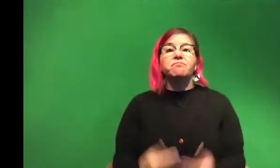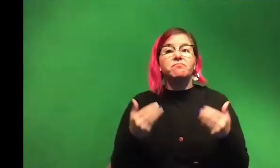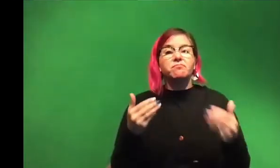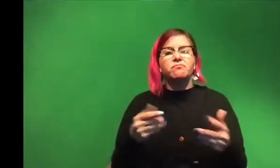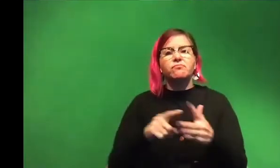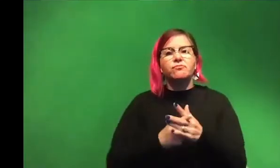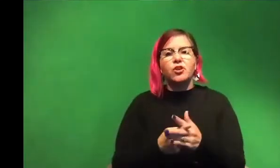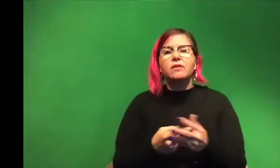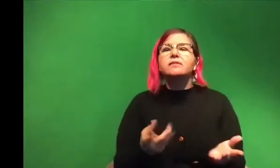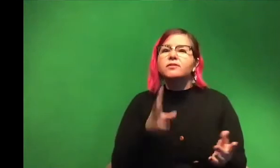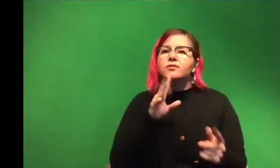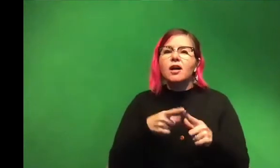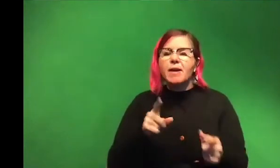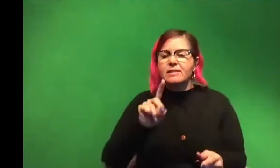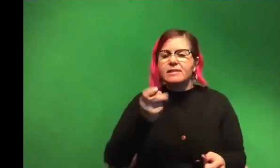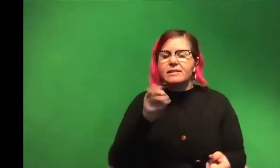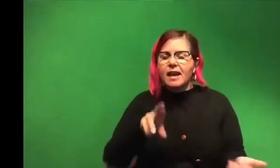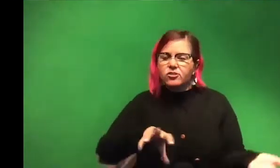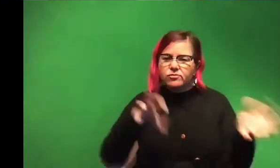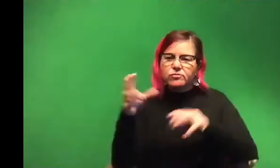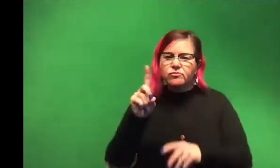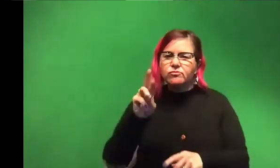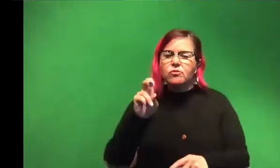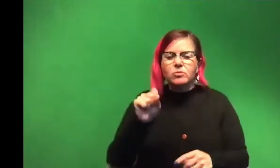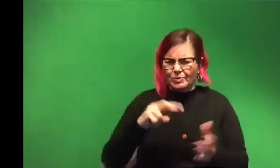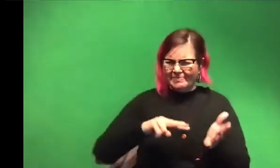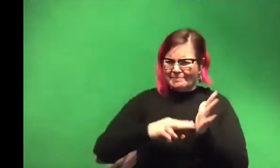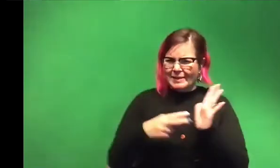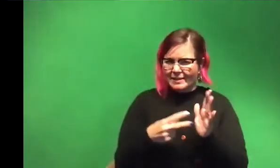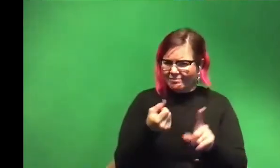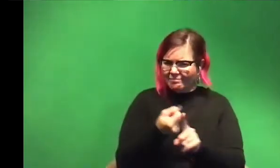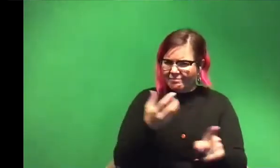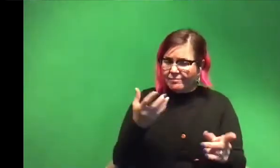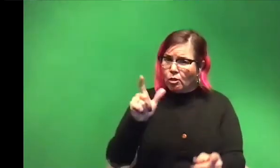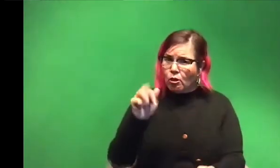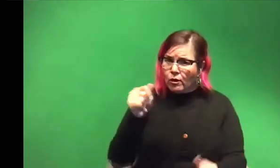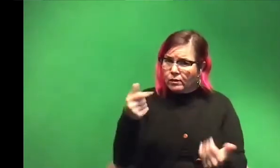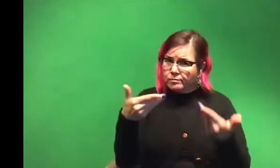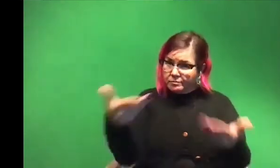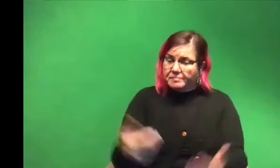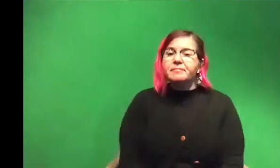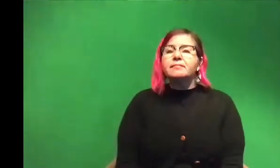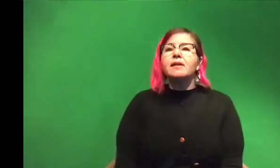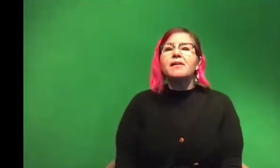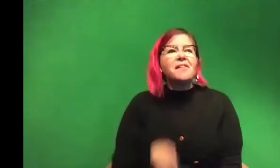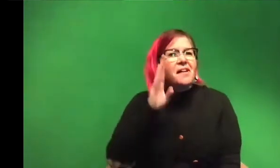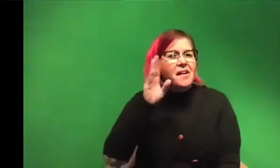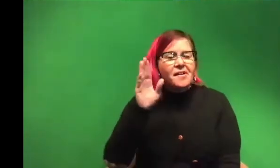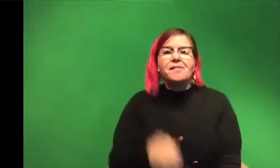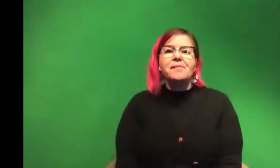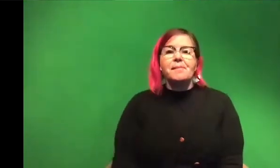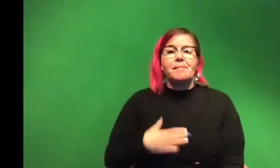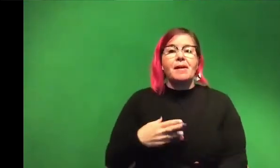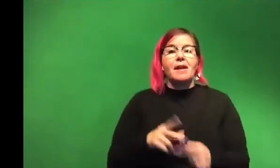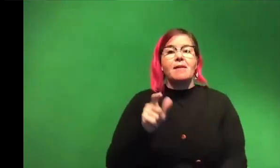into it. Let's talk about disaster drones. What is the deal? What does that even mean? Laura, take it away. So hey y'all, my name is